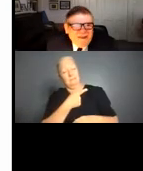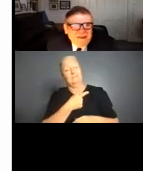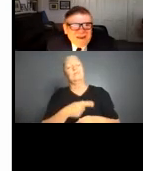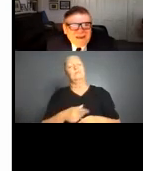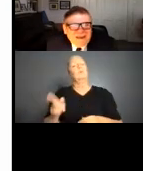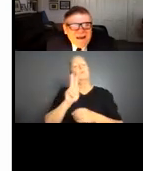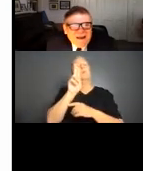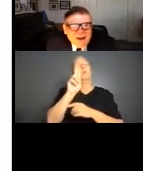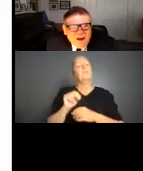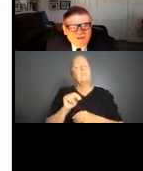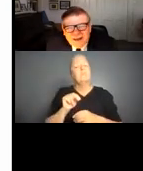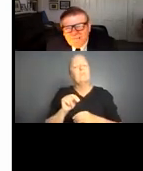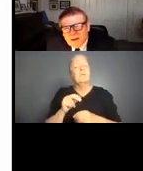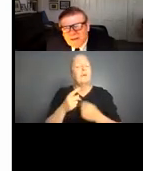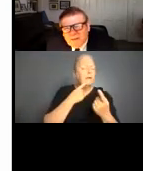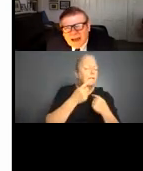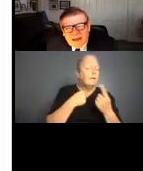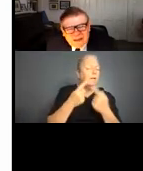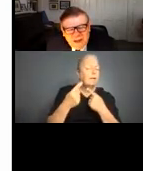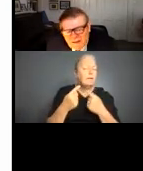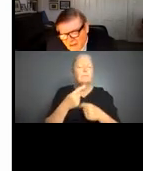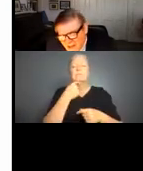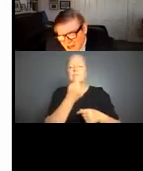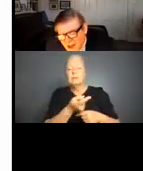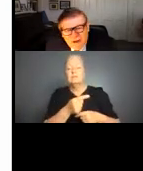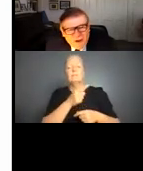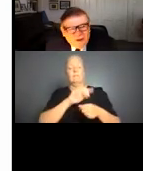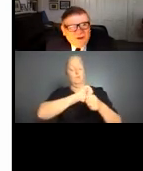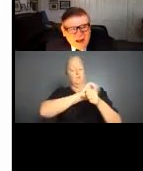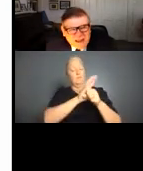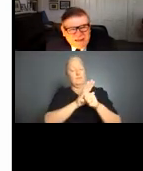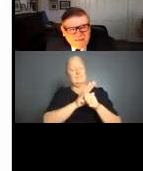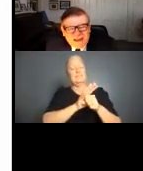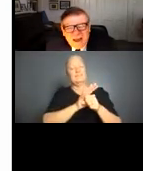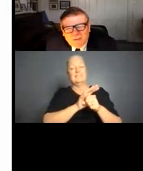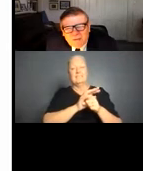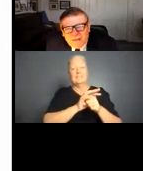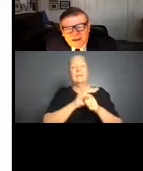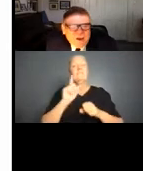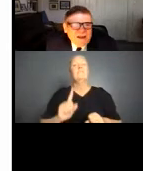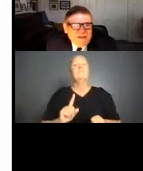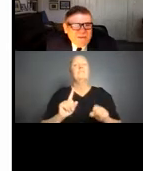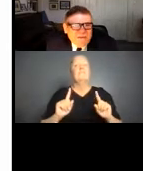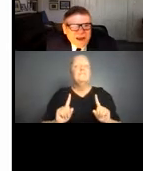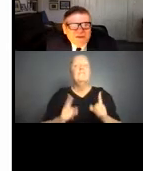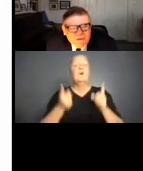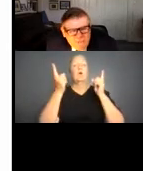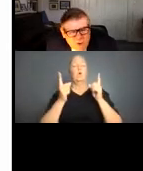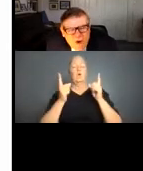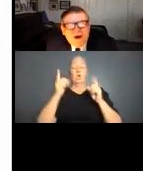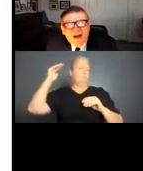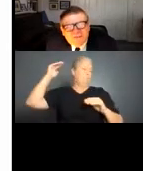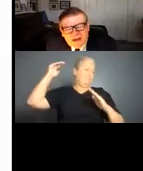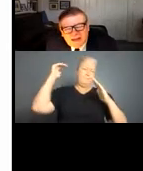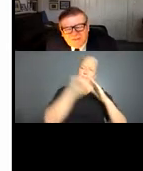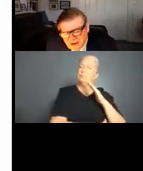identify that this COVID, in Building Back Better, we have a real crisis for disabled people as well as everybody else, but